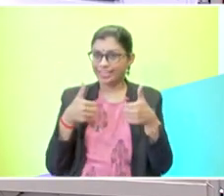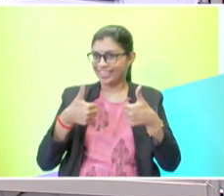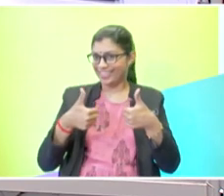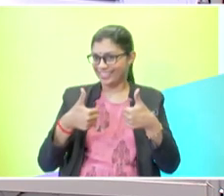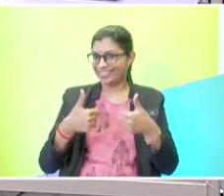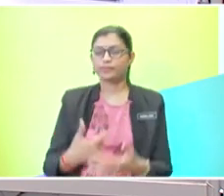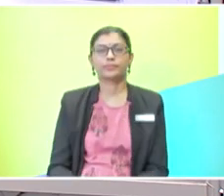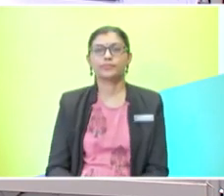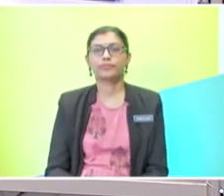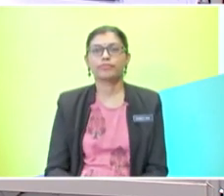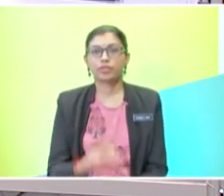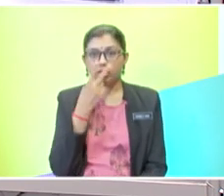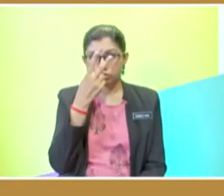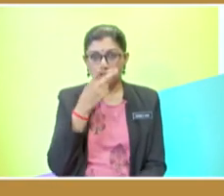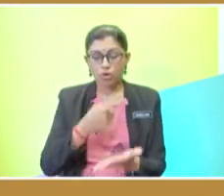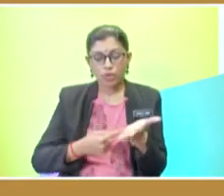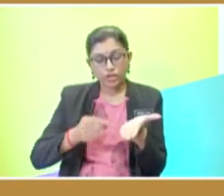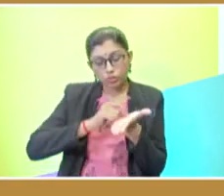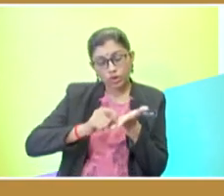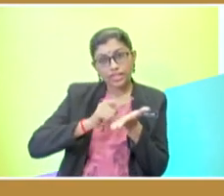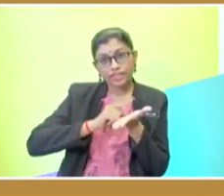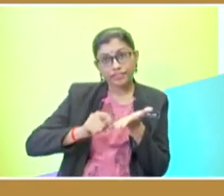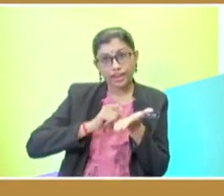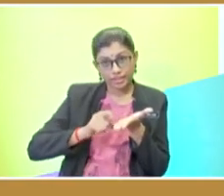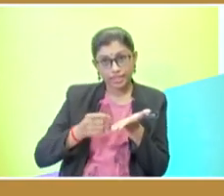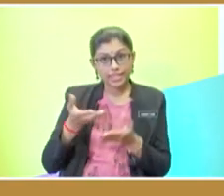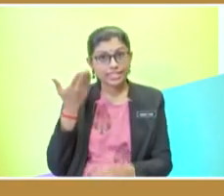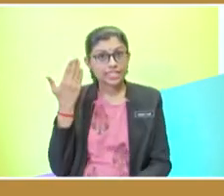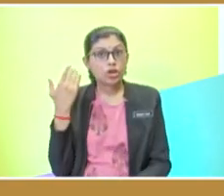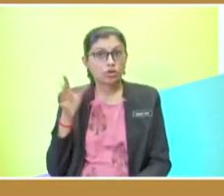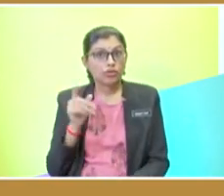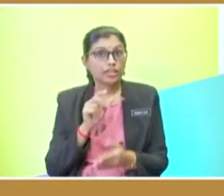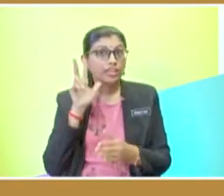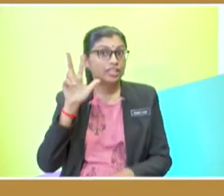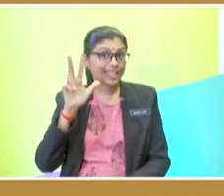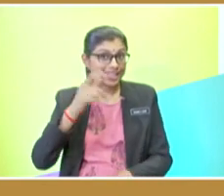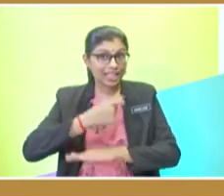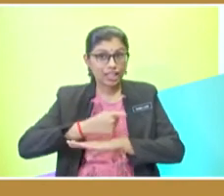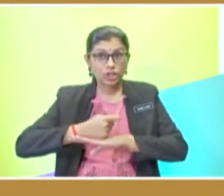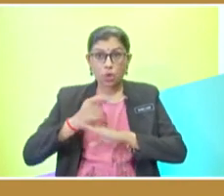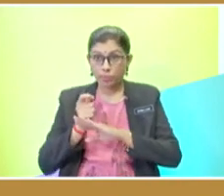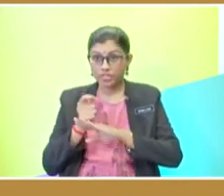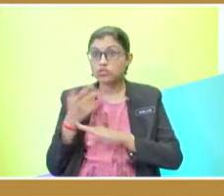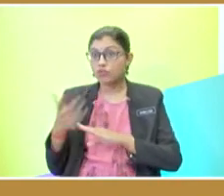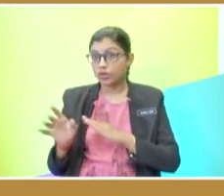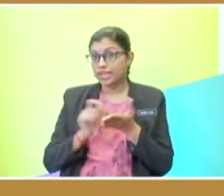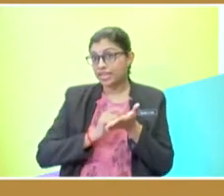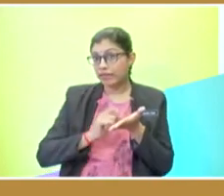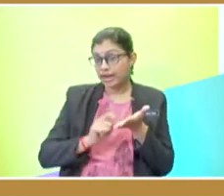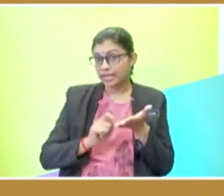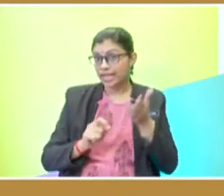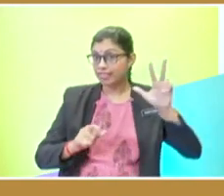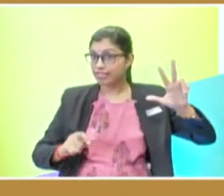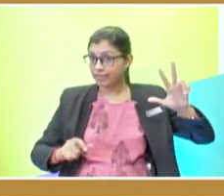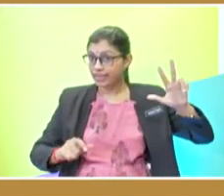now look at your pizza. Okay, look at the answers that, or the toppings that you have decided. Okay, and answer